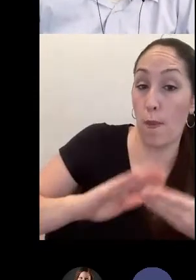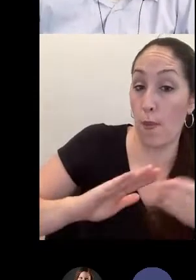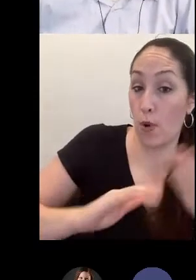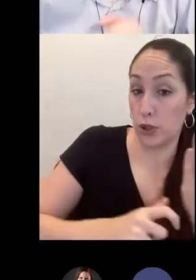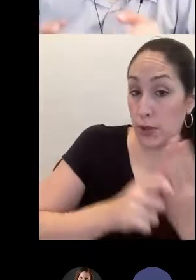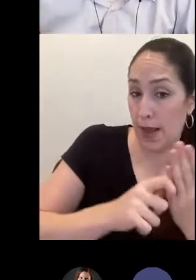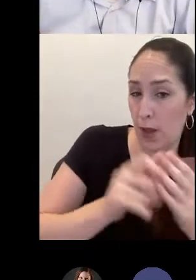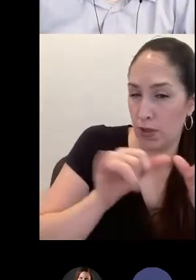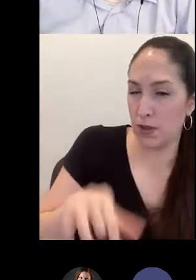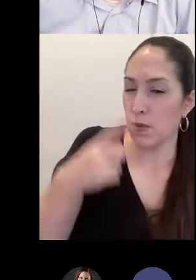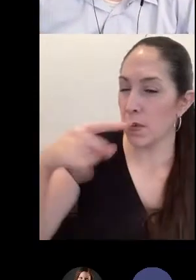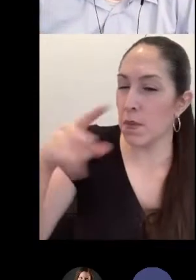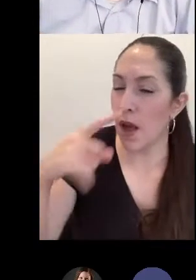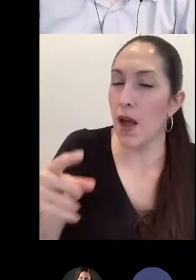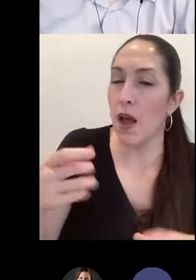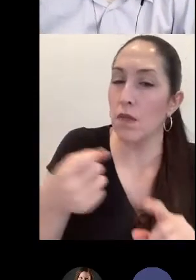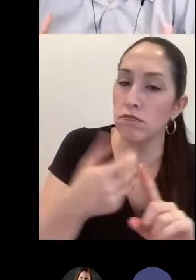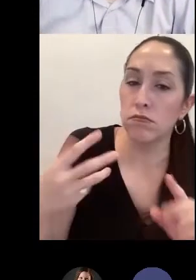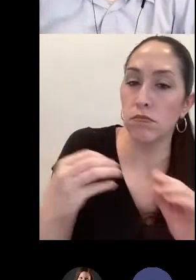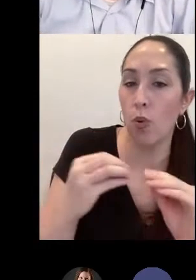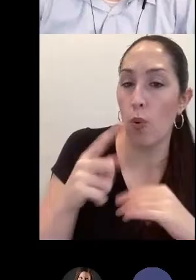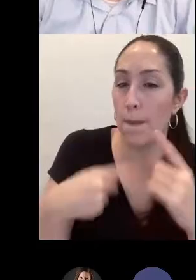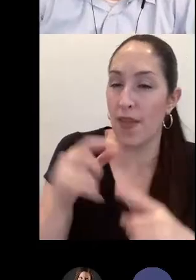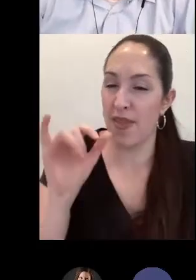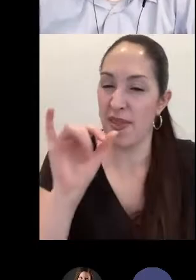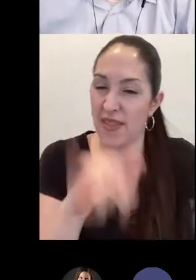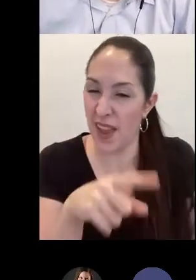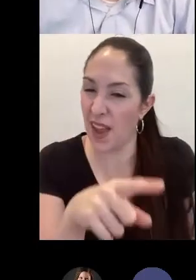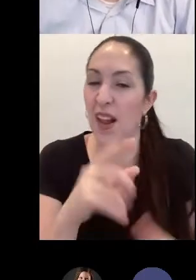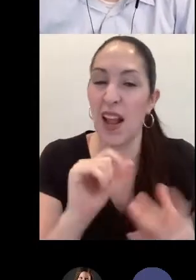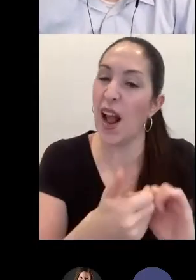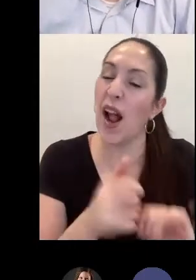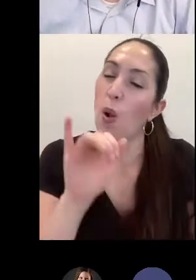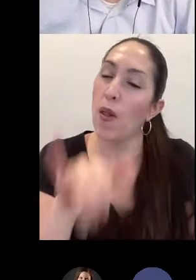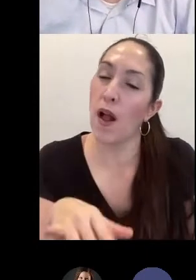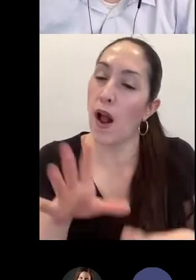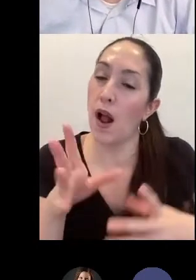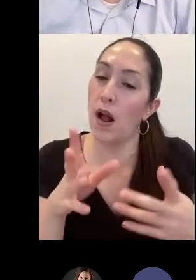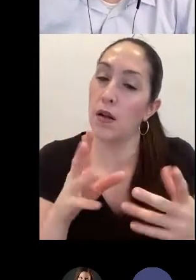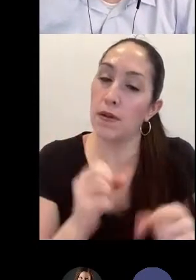can you tell us a little bit on, how that sheds lights on ABLE accounts?